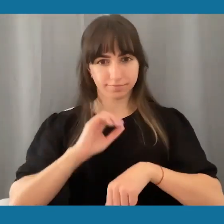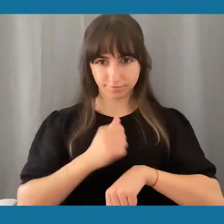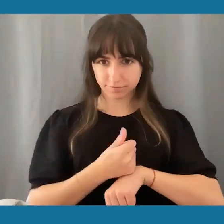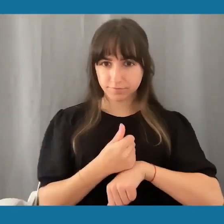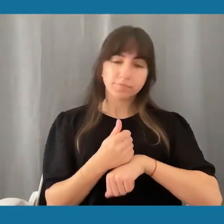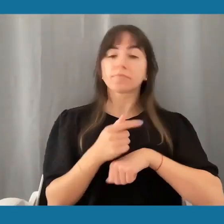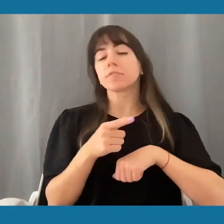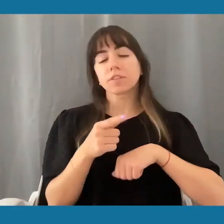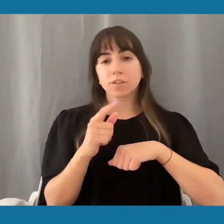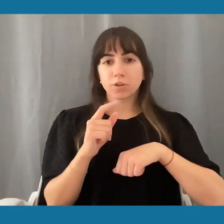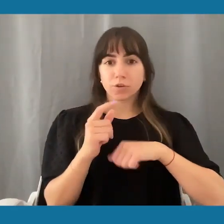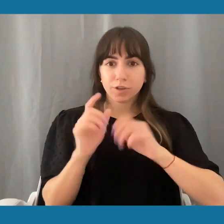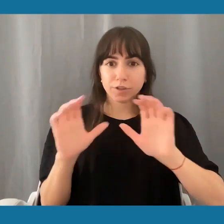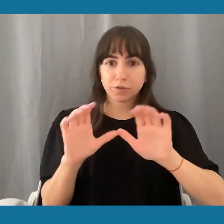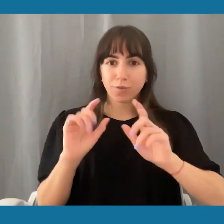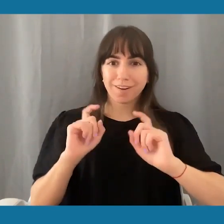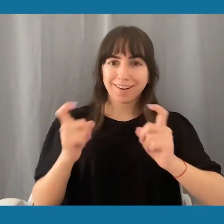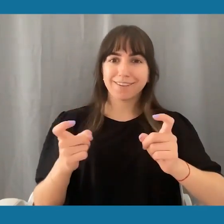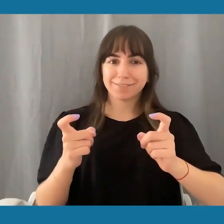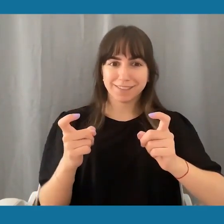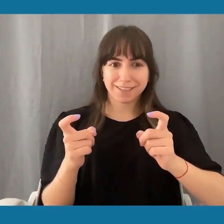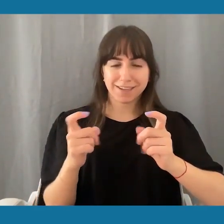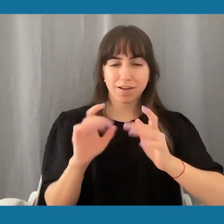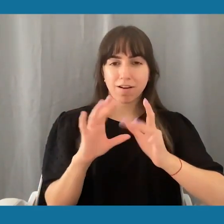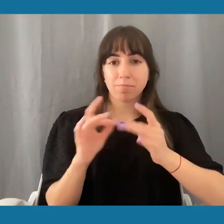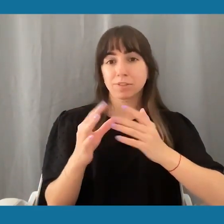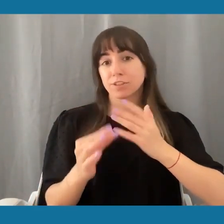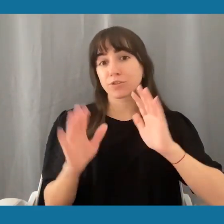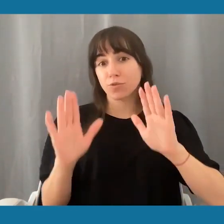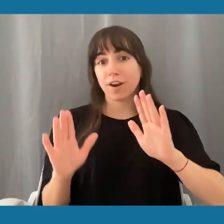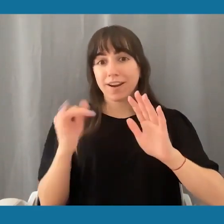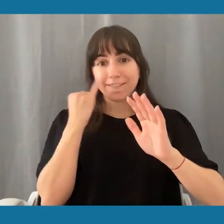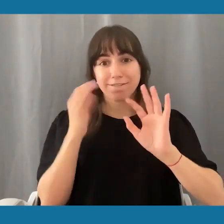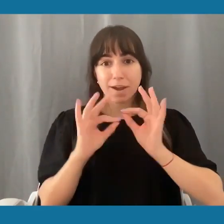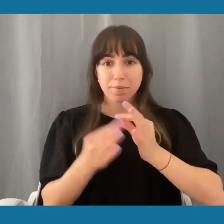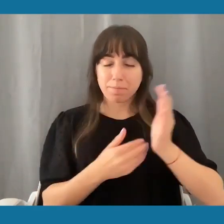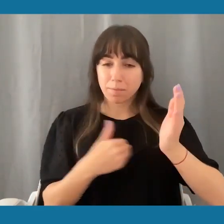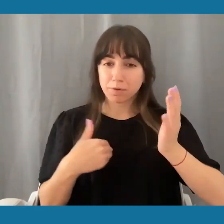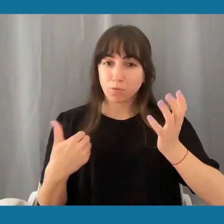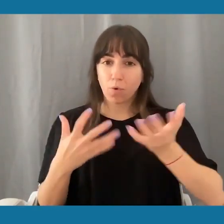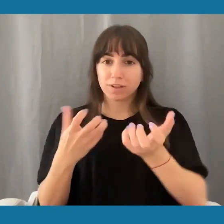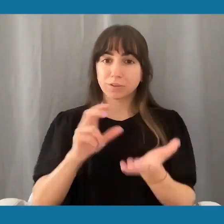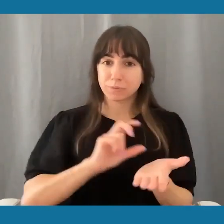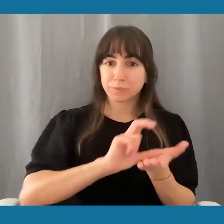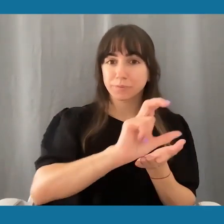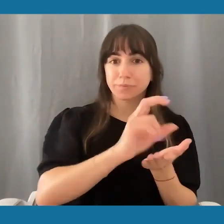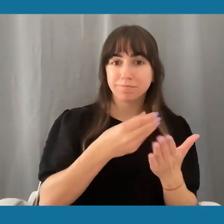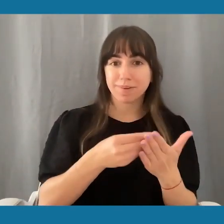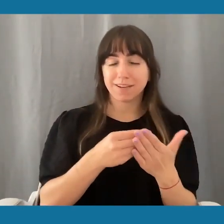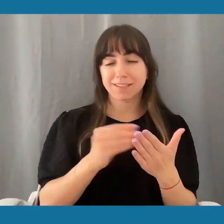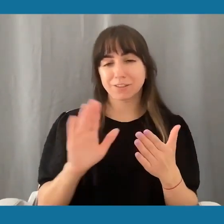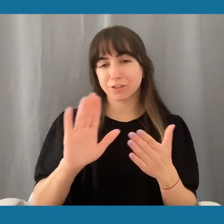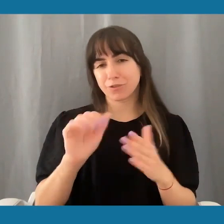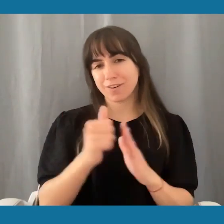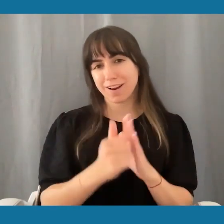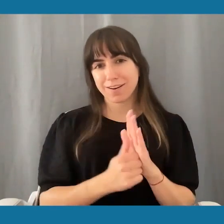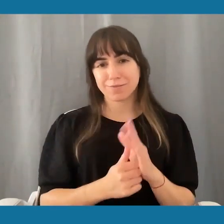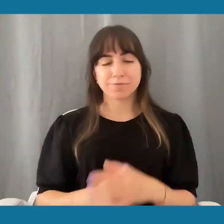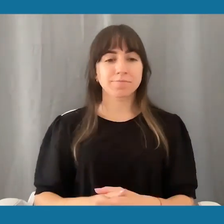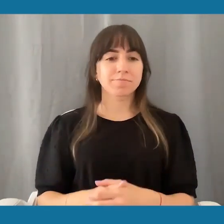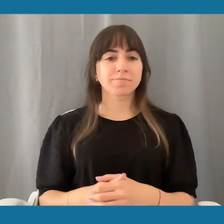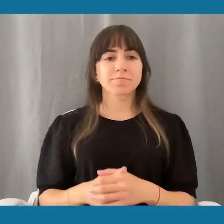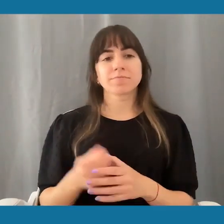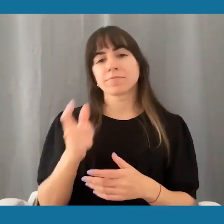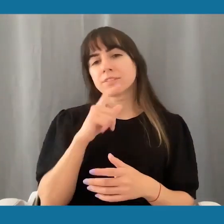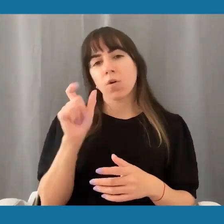via ACH. That way they don't have to mail in a check. Cuts down on cost of postage, and well, it makes it a little bit easier to